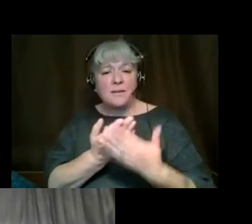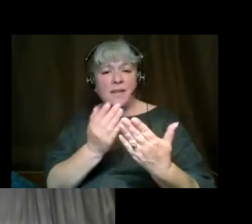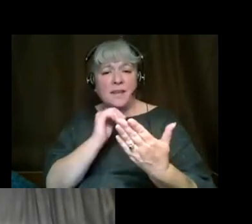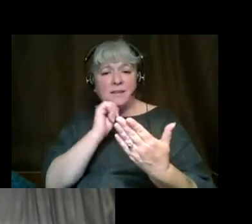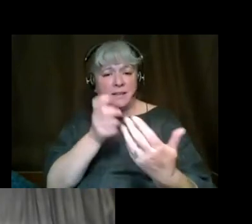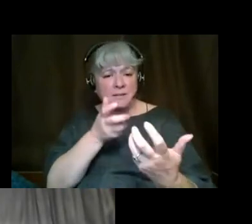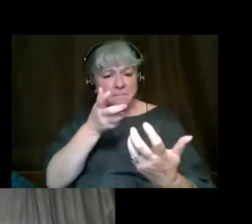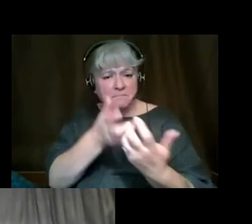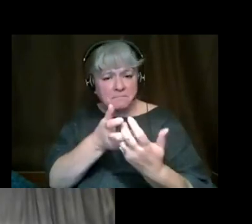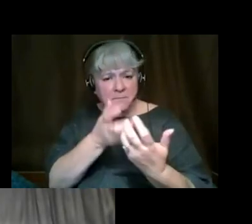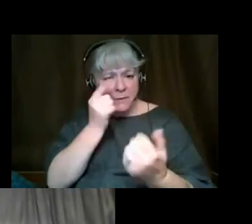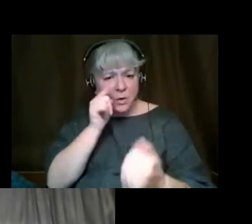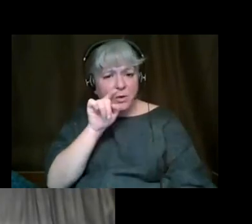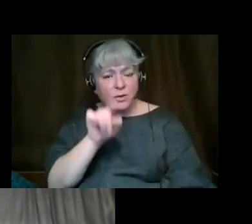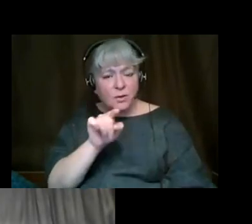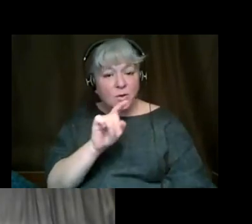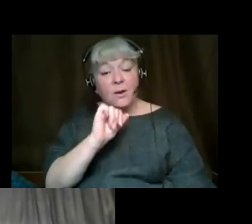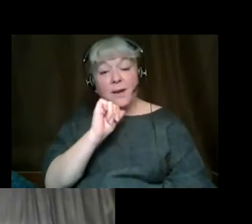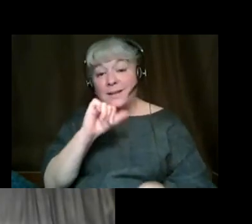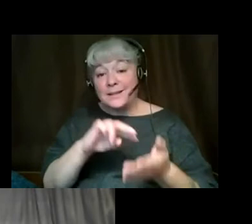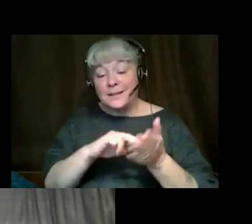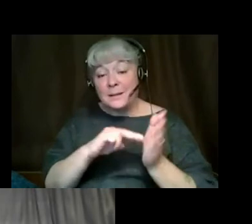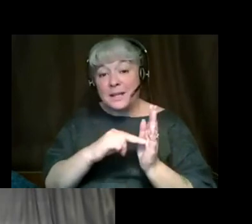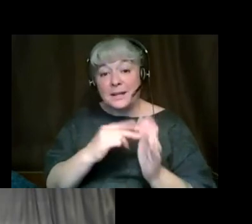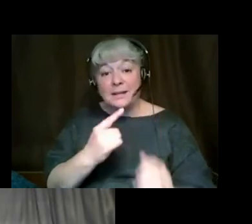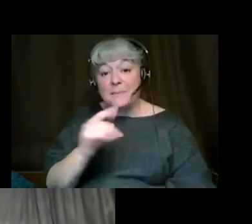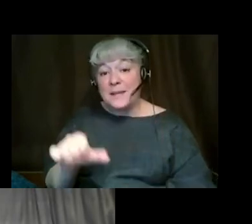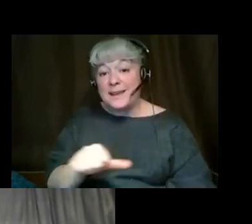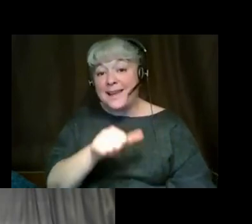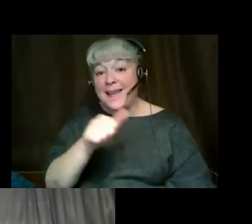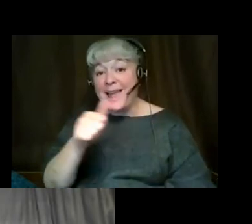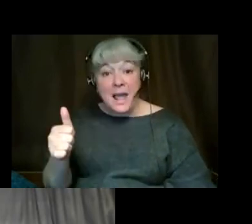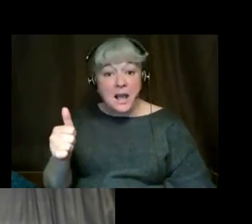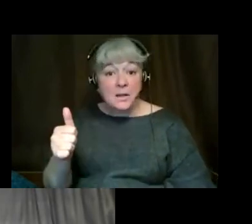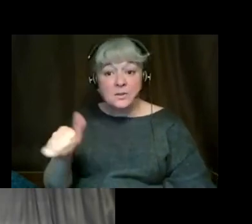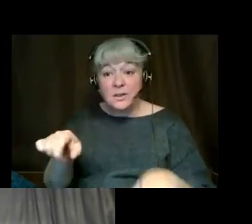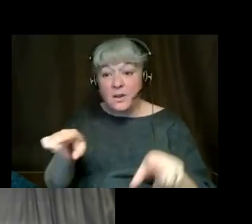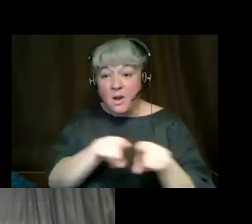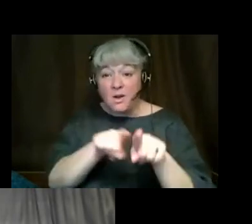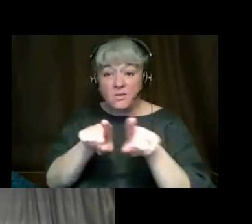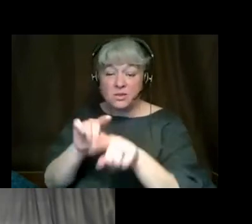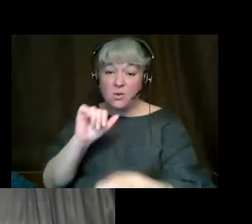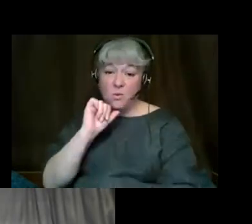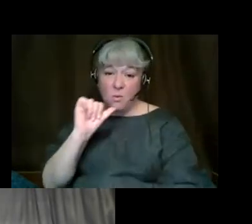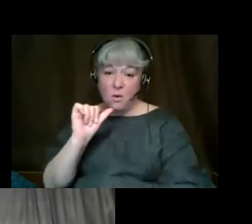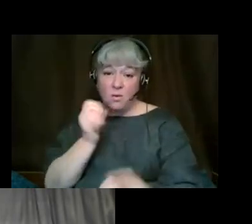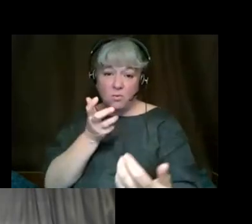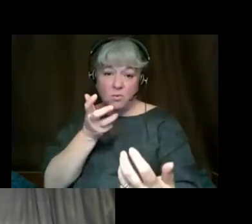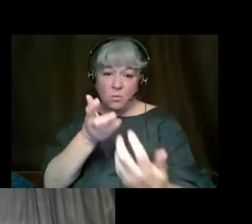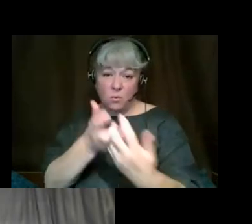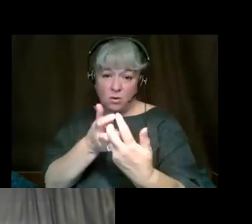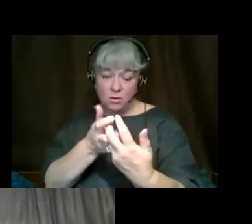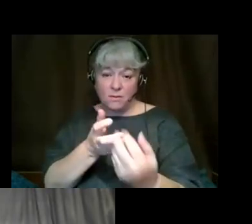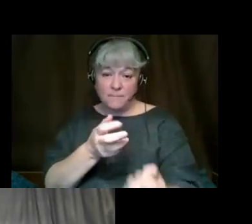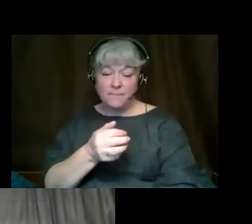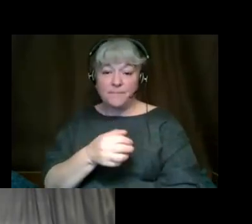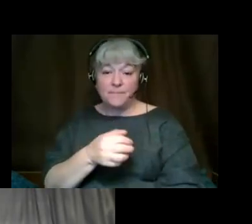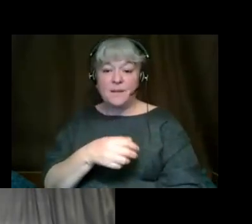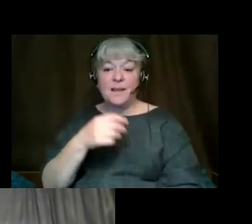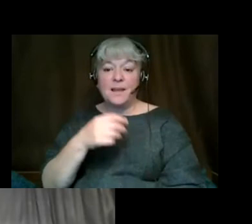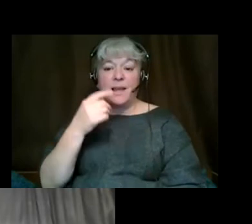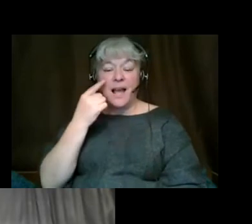you doesn't mean something else won't work. And I think people